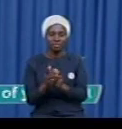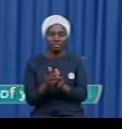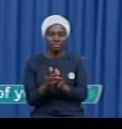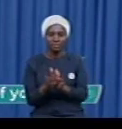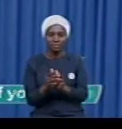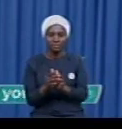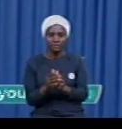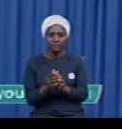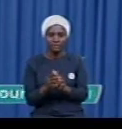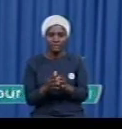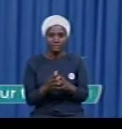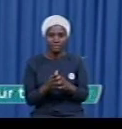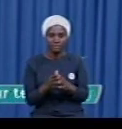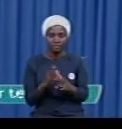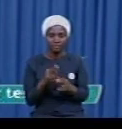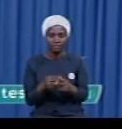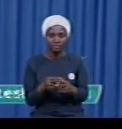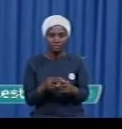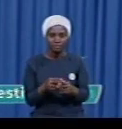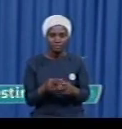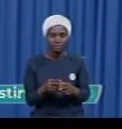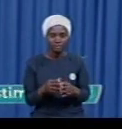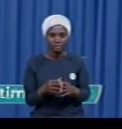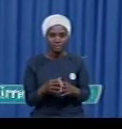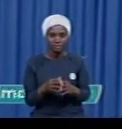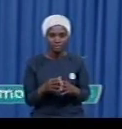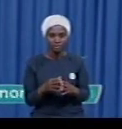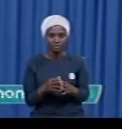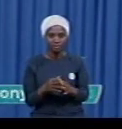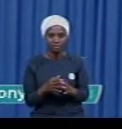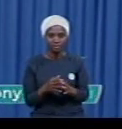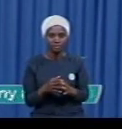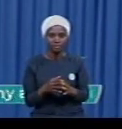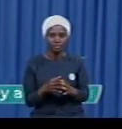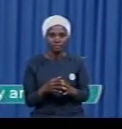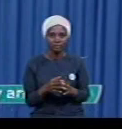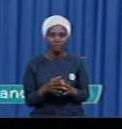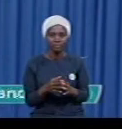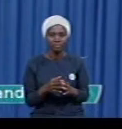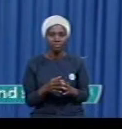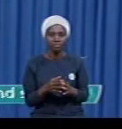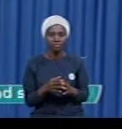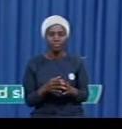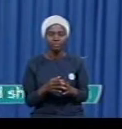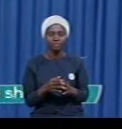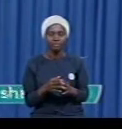My name is Nelson Esther. I'm from Oyo State and I'm a student of Ibarapa region.